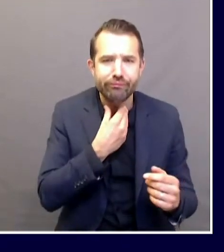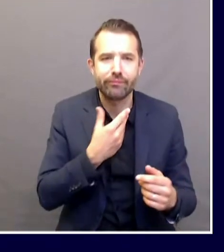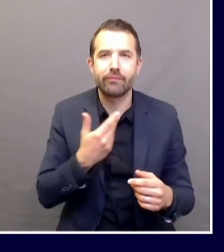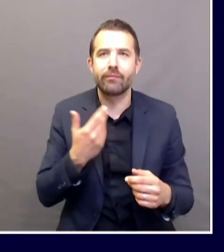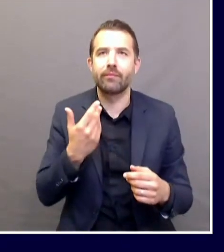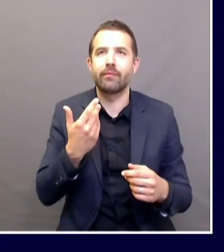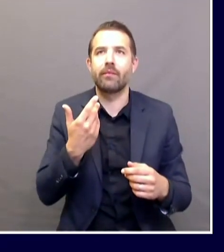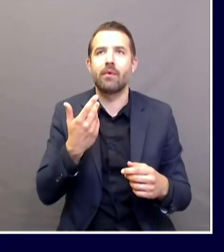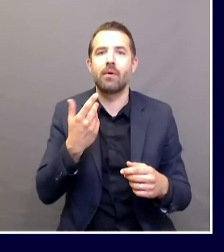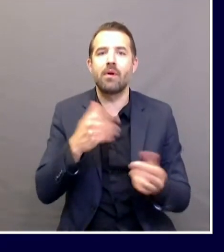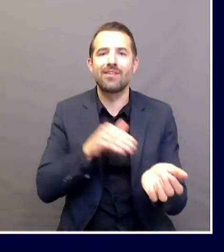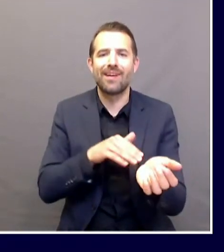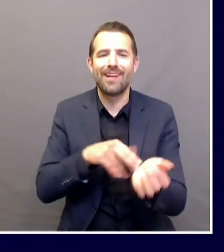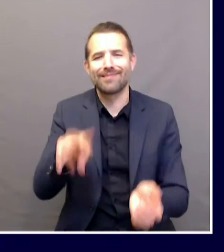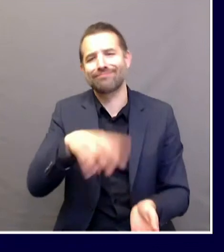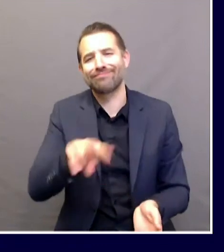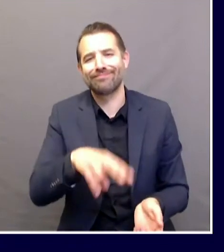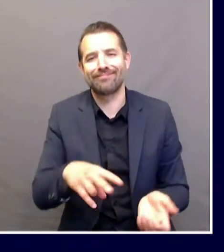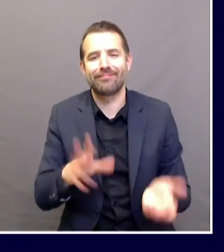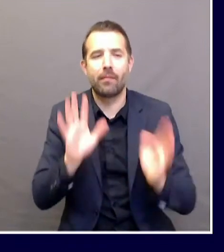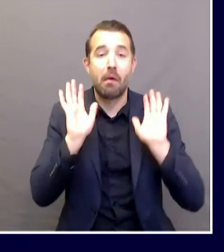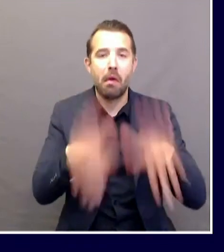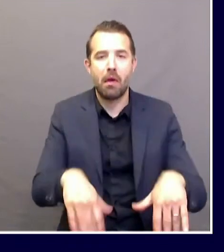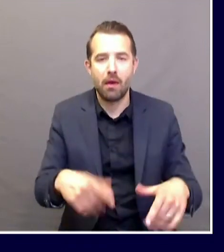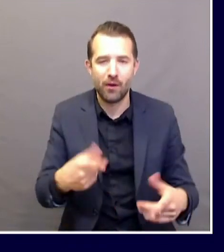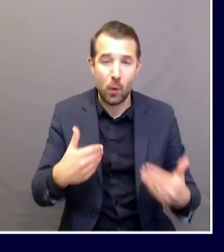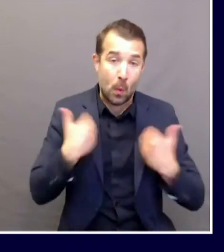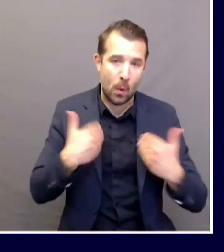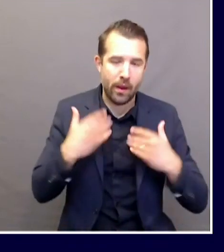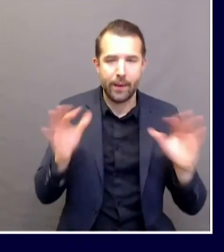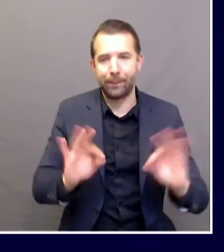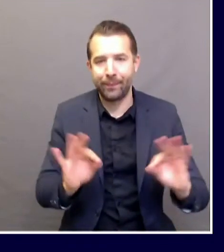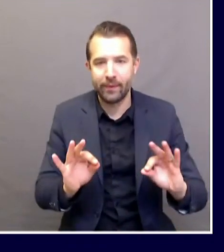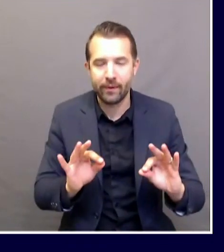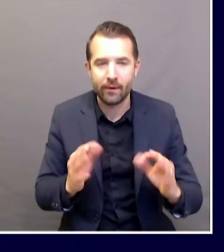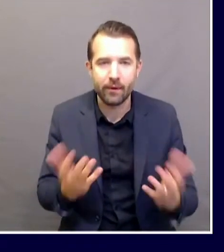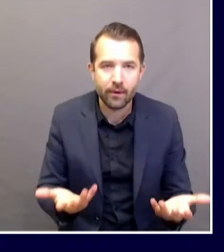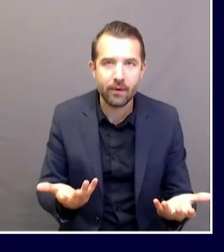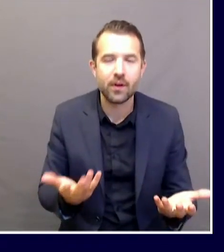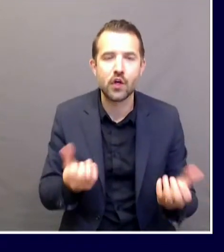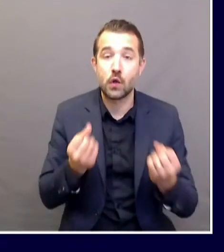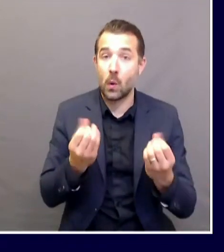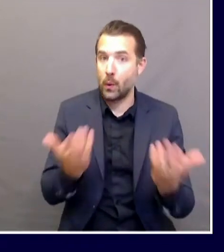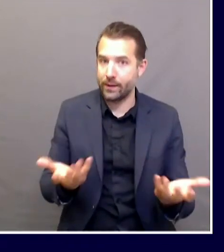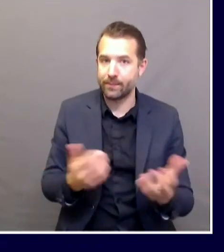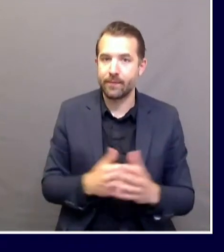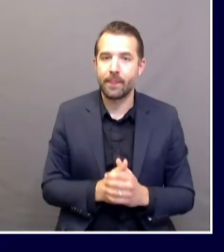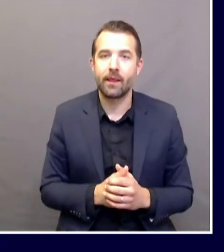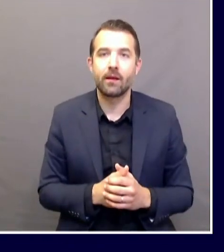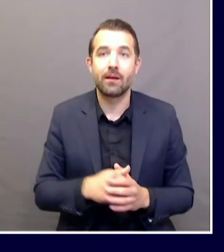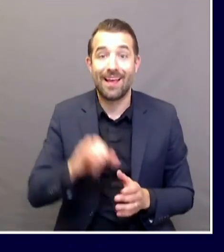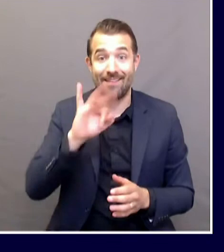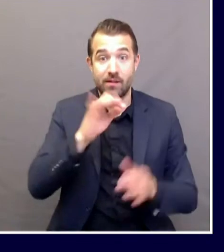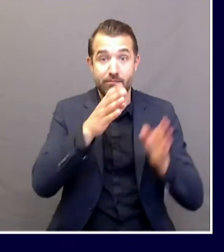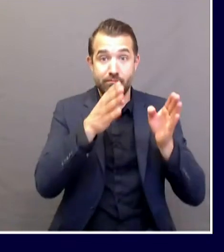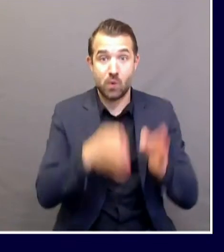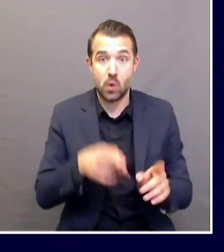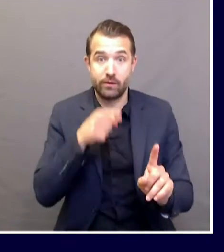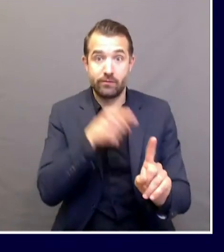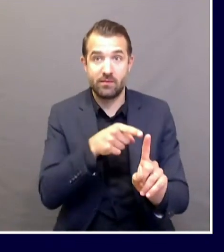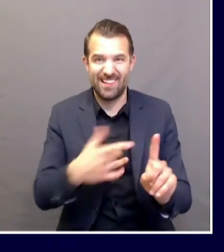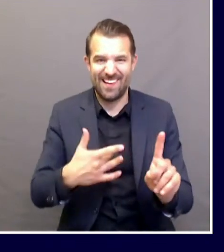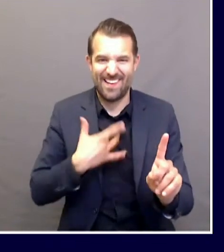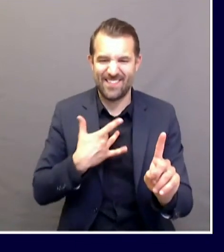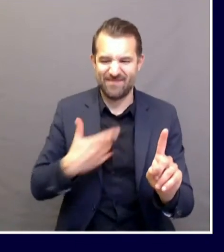you're feeling something is not right, when you go to your healthcare provider, should you feel confident that they are